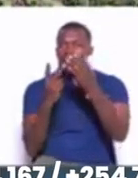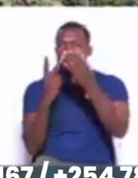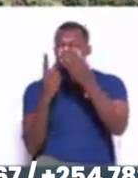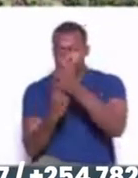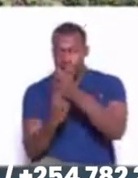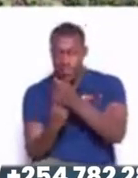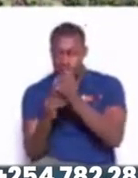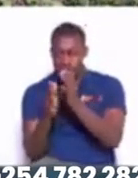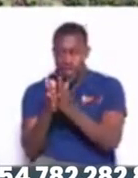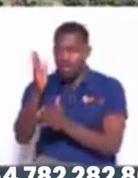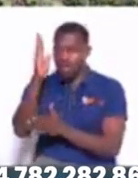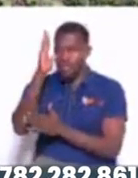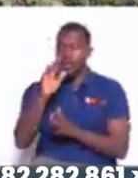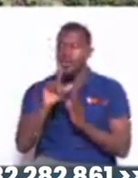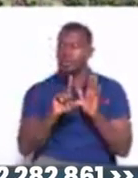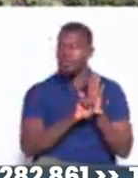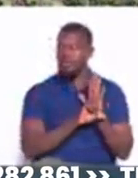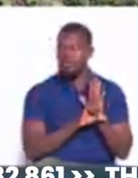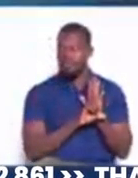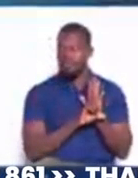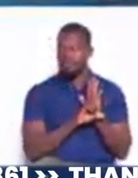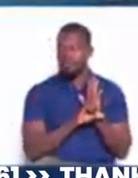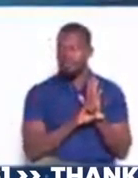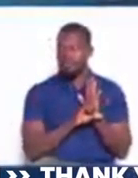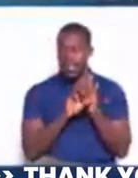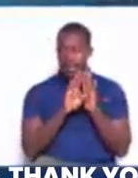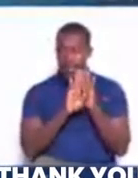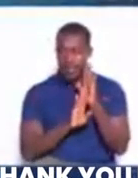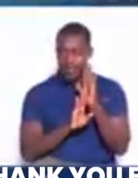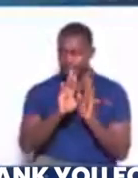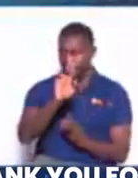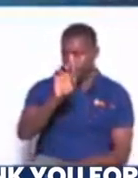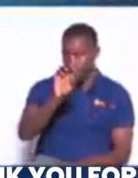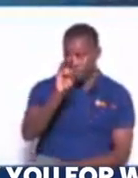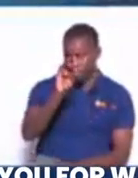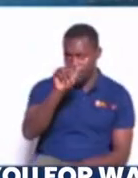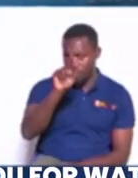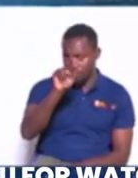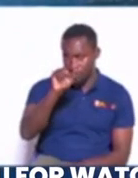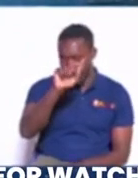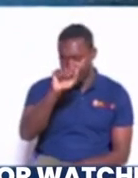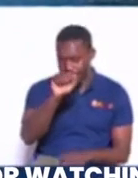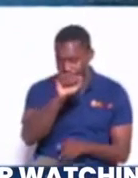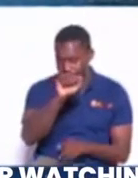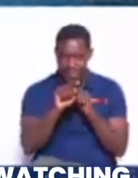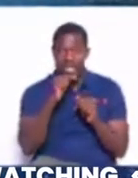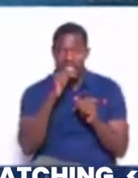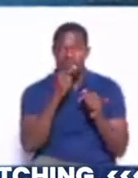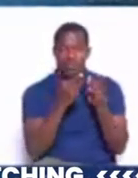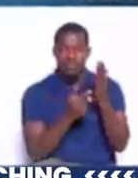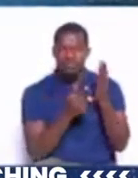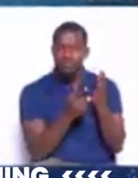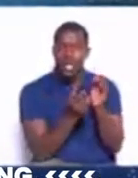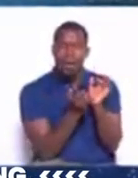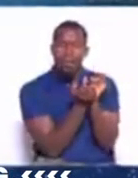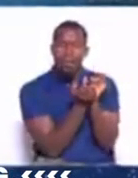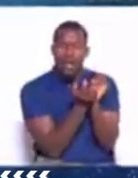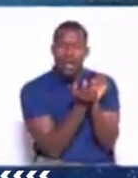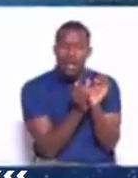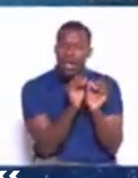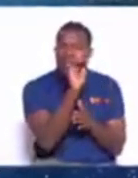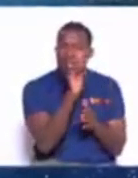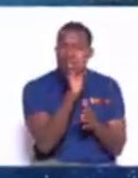Do we then make void the law through faith? You see what Paul is asking. Do we do away with the